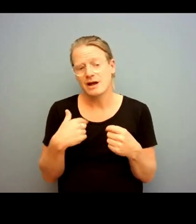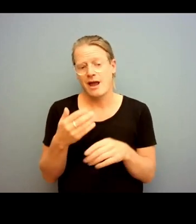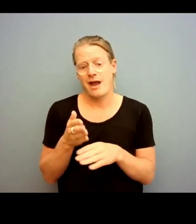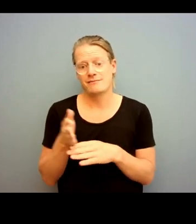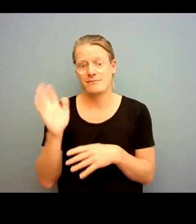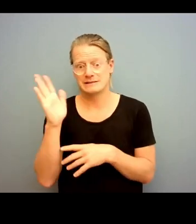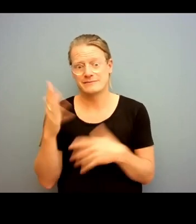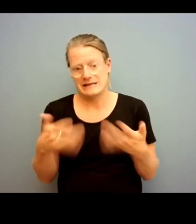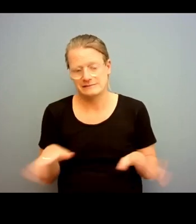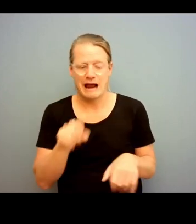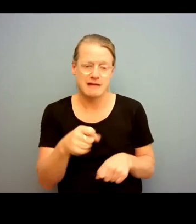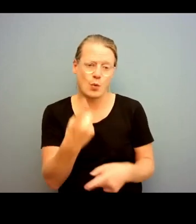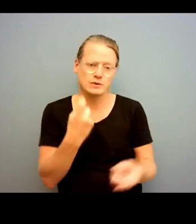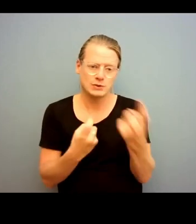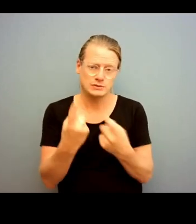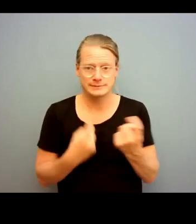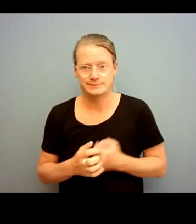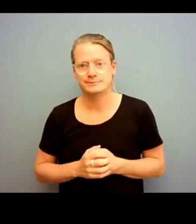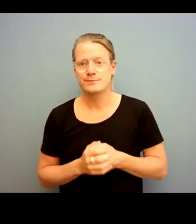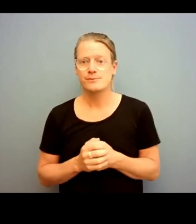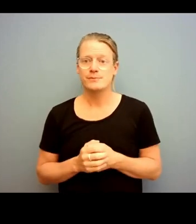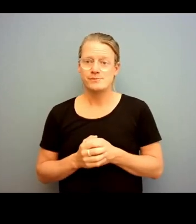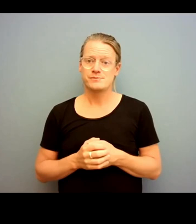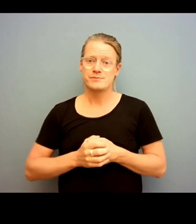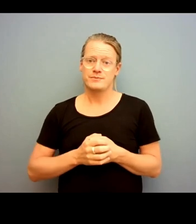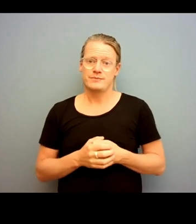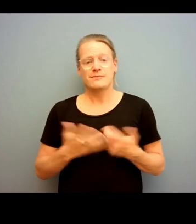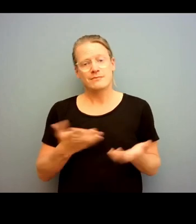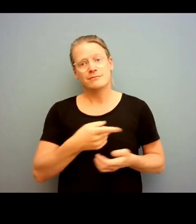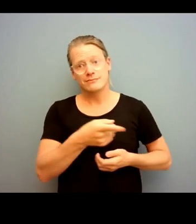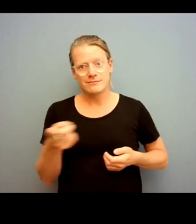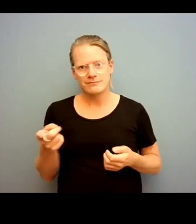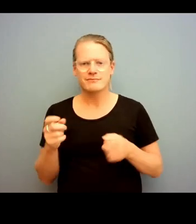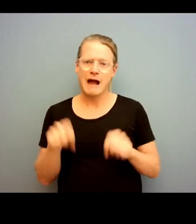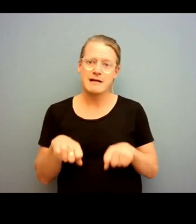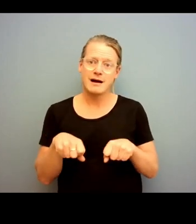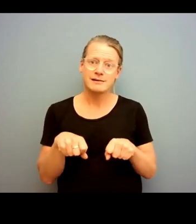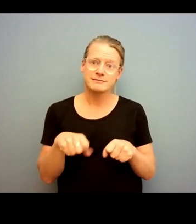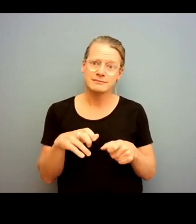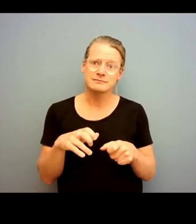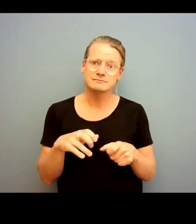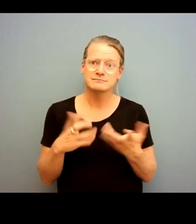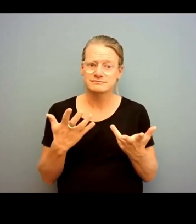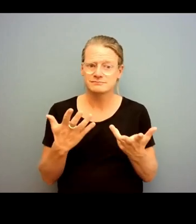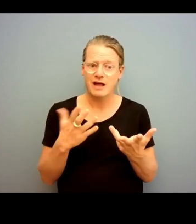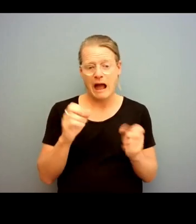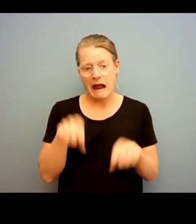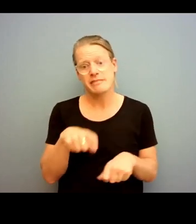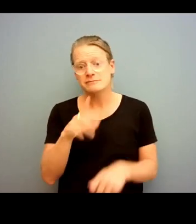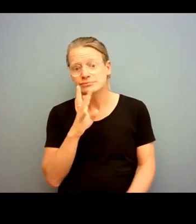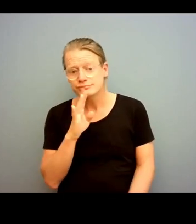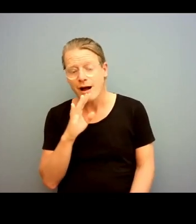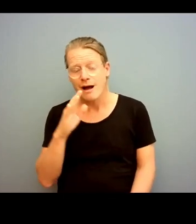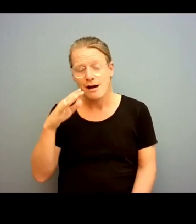can also direct questions to me in North Sami, which is my mother language.